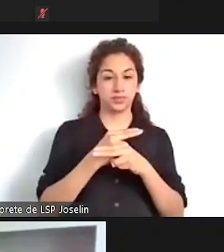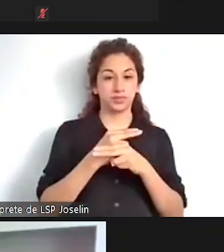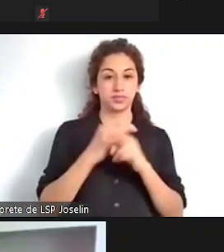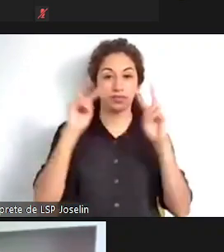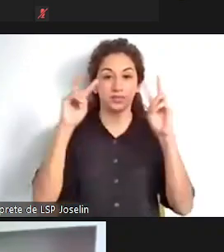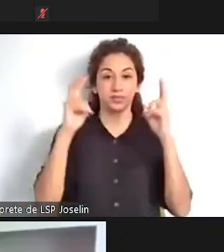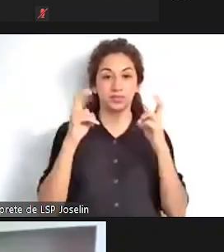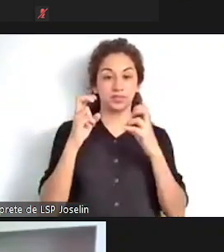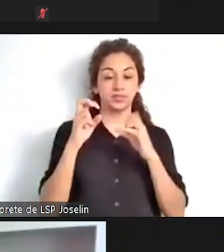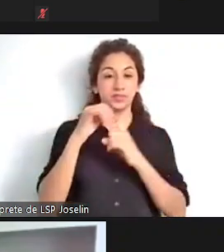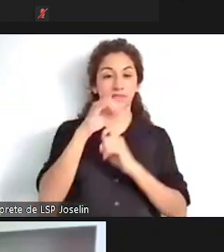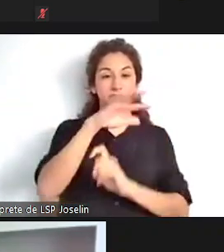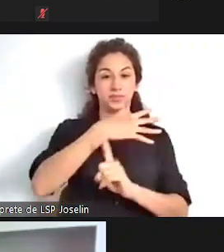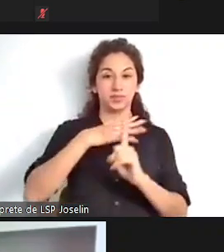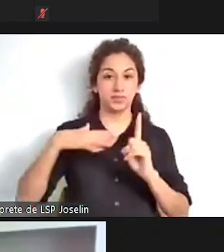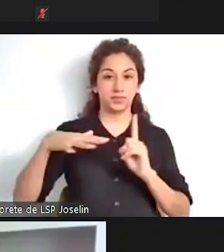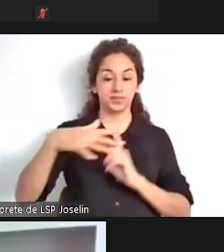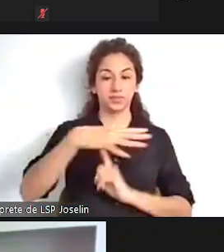h